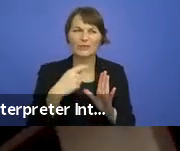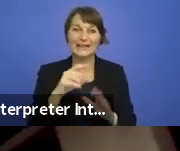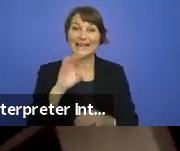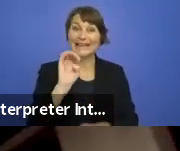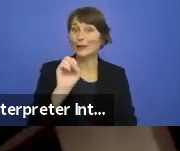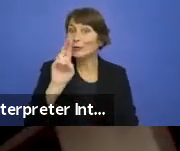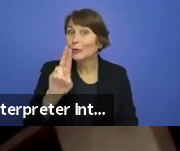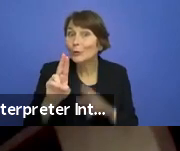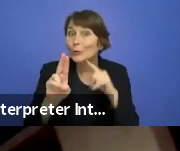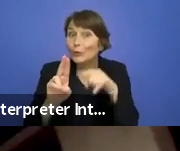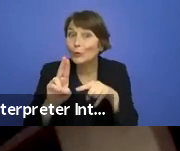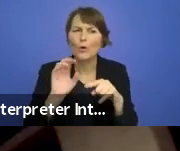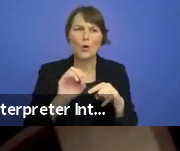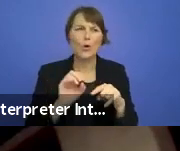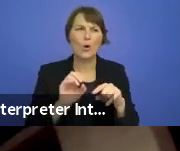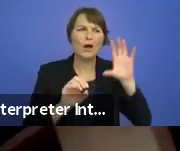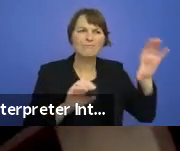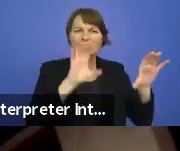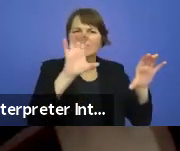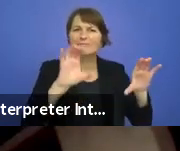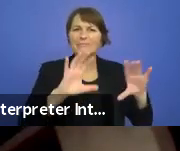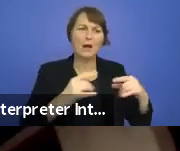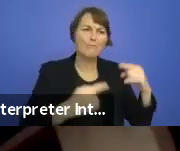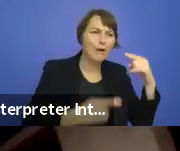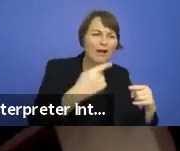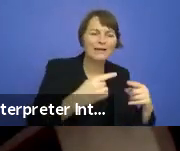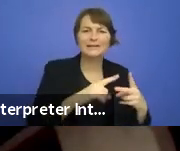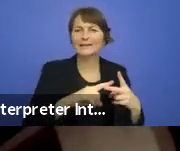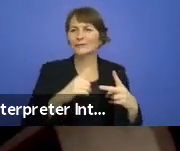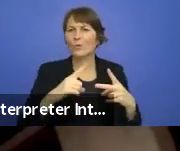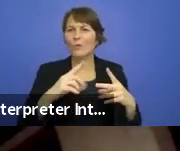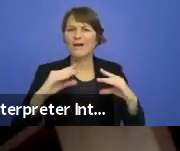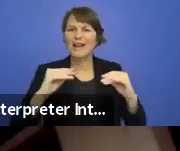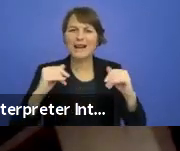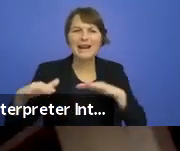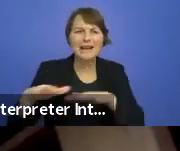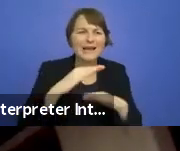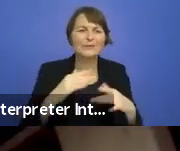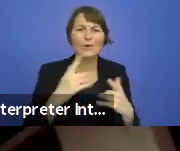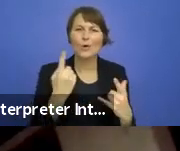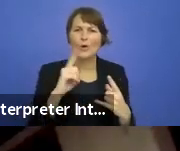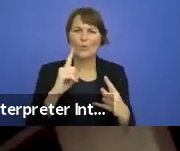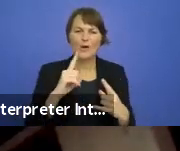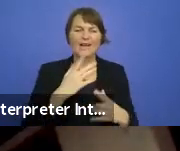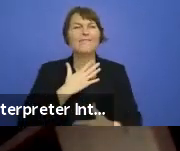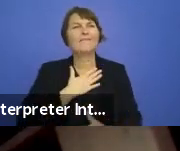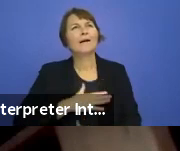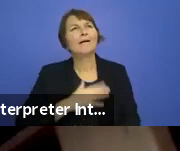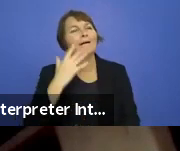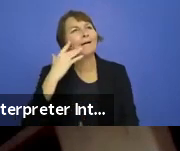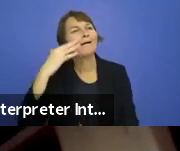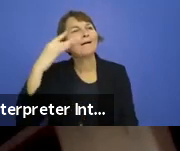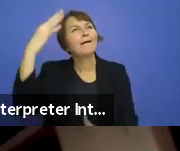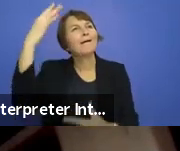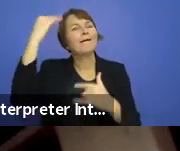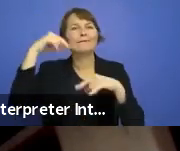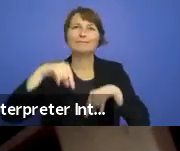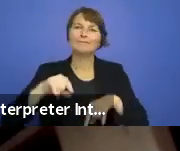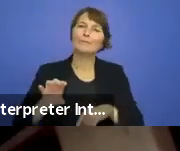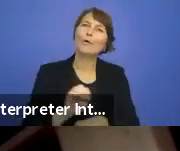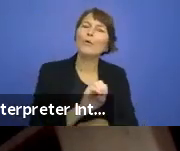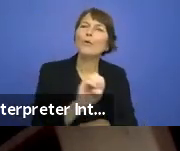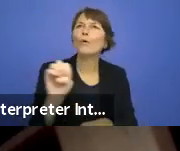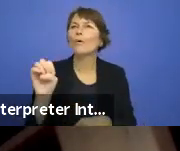political one? Is it a place of memory and nostalgia, the birthplace of civilization? Or is it the scene of some of the most uncivilized